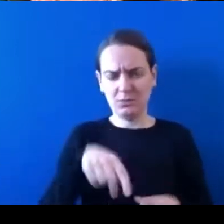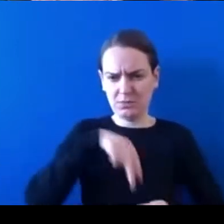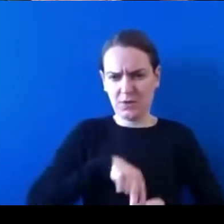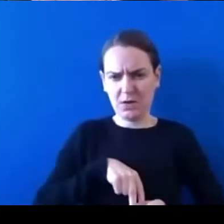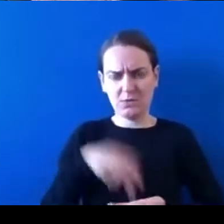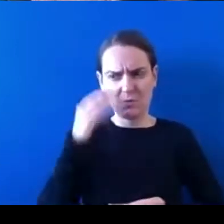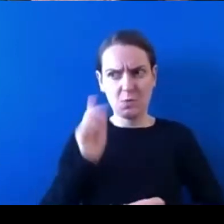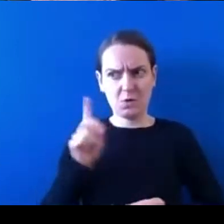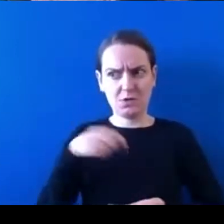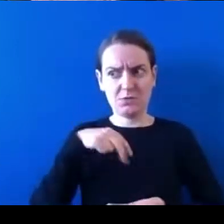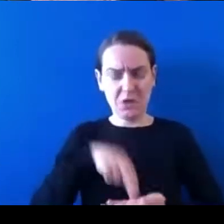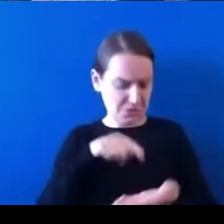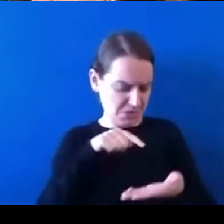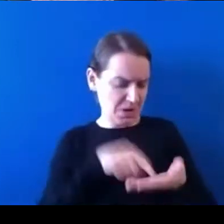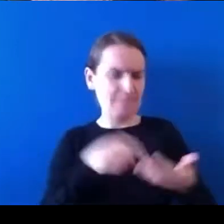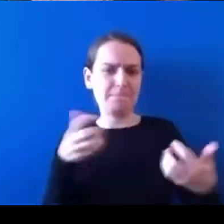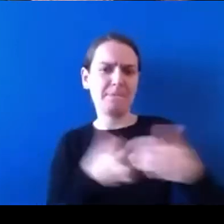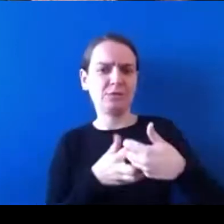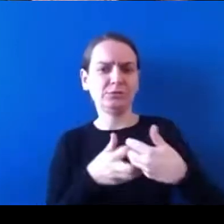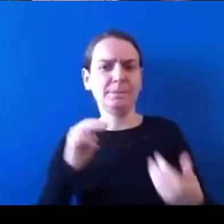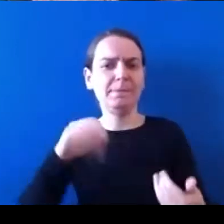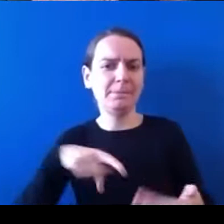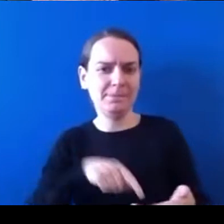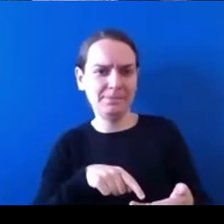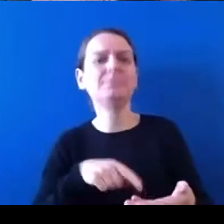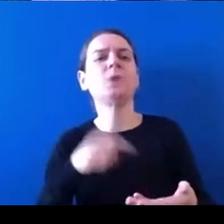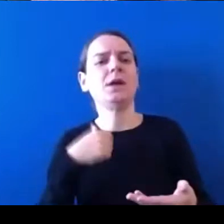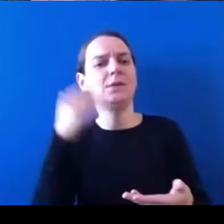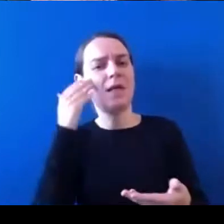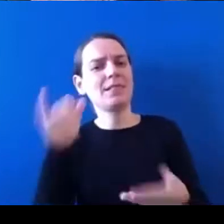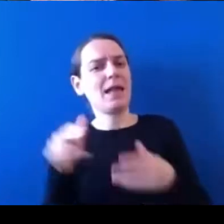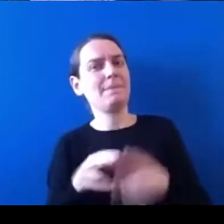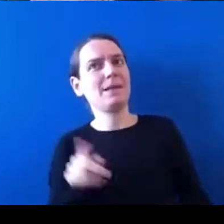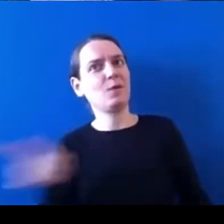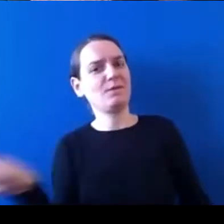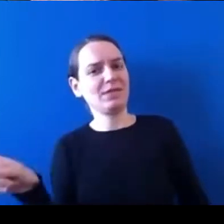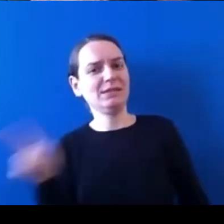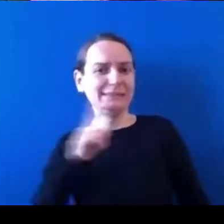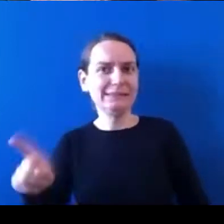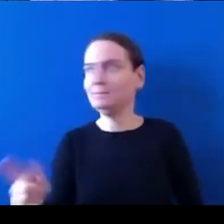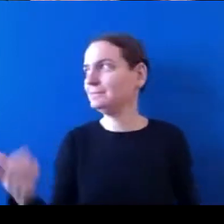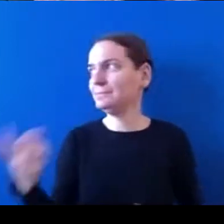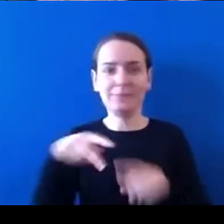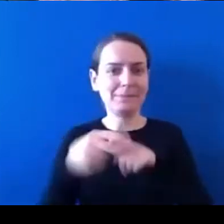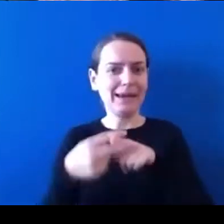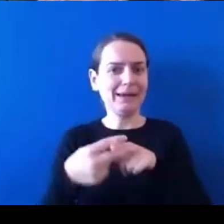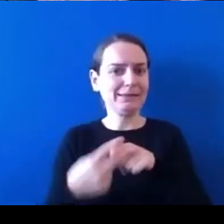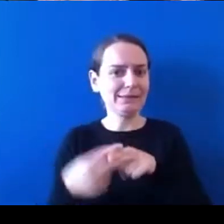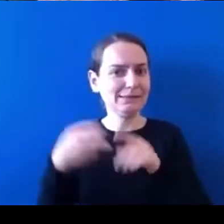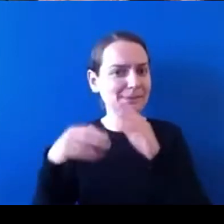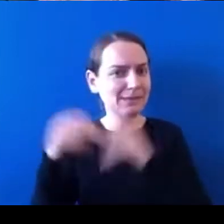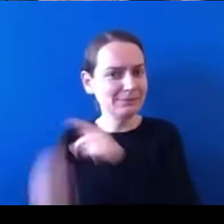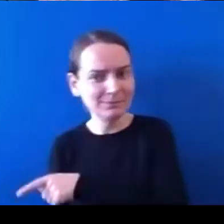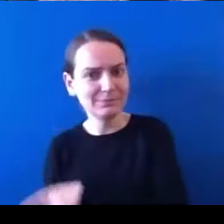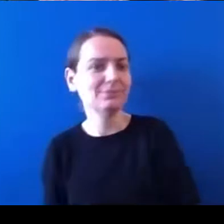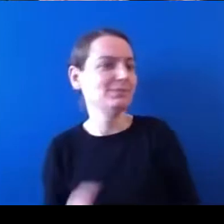And again, what are the transportation options on campus? And are they convenient?